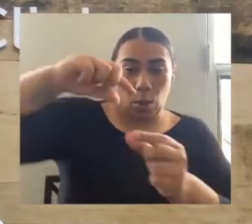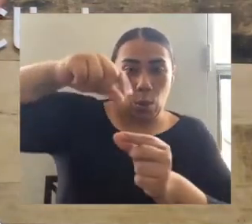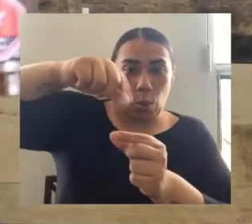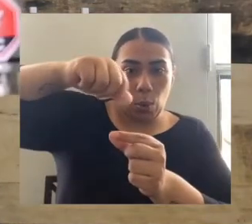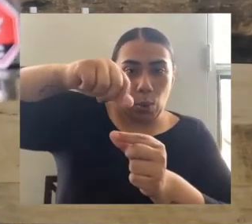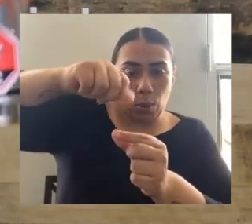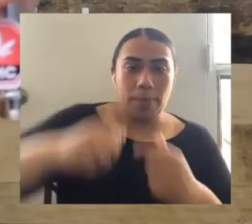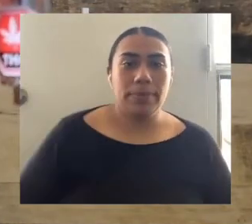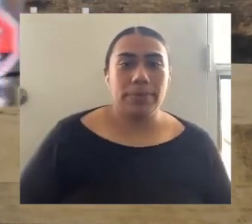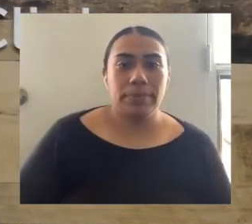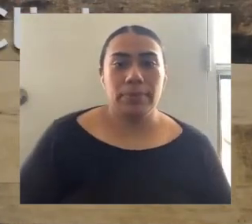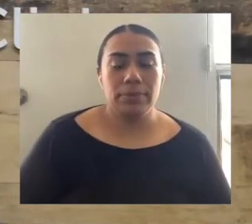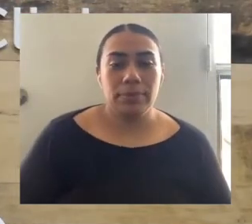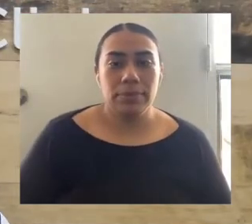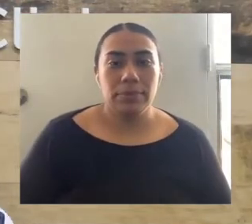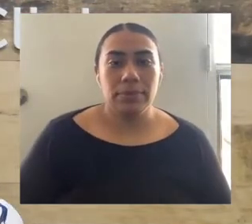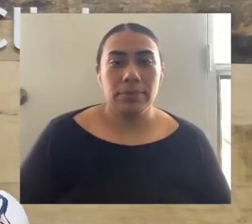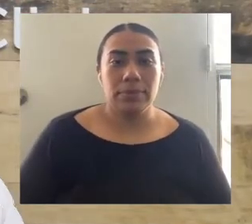and attaches to this.